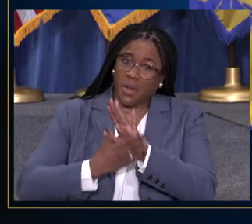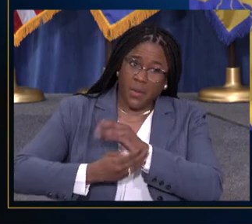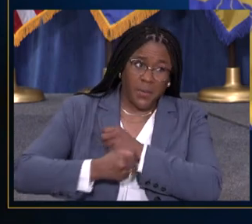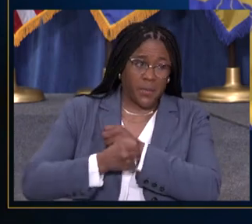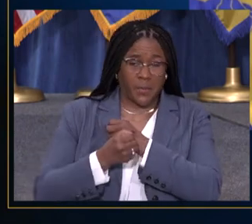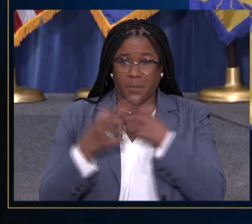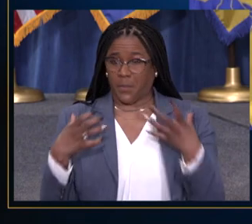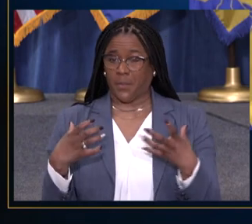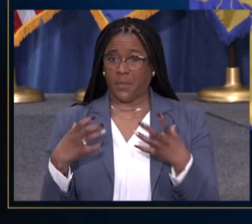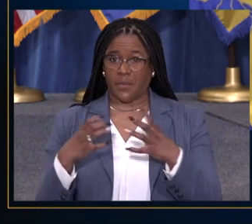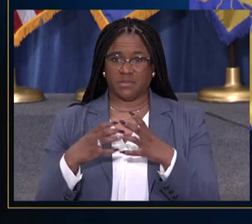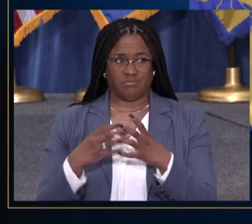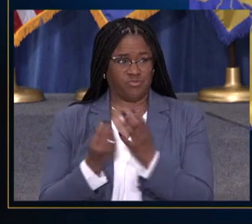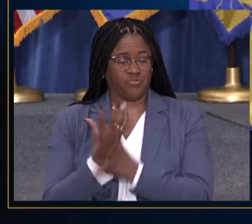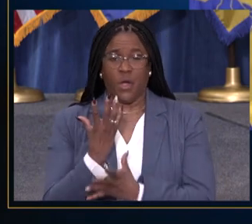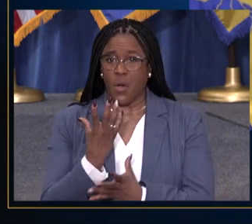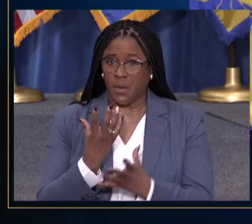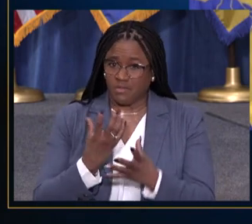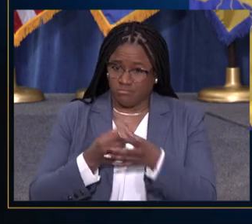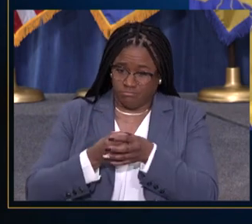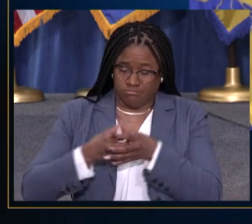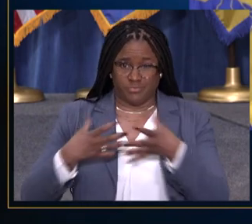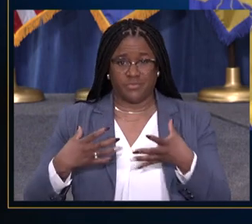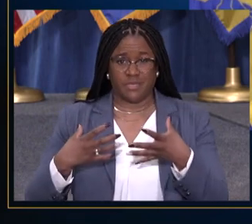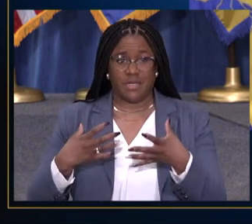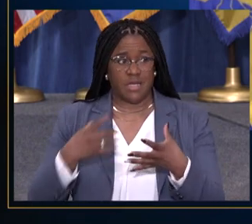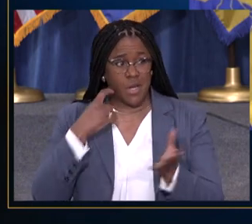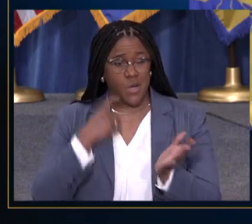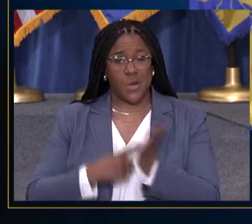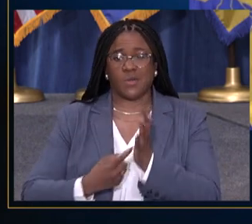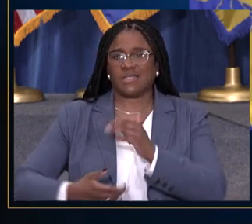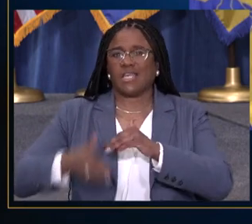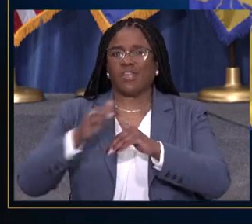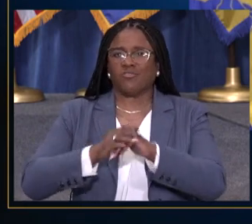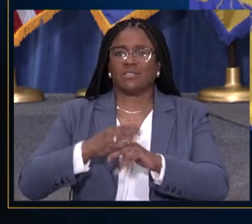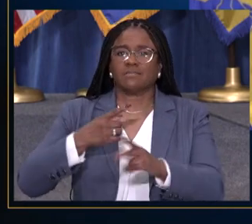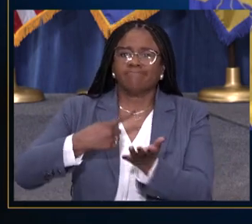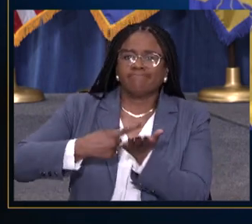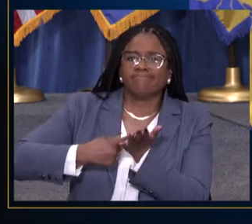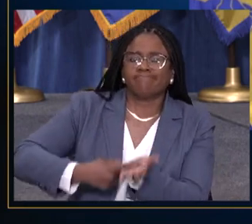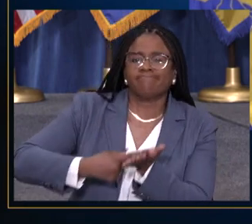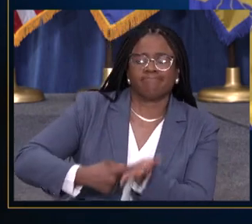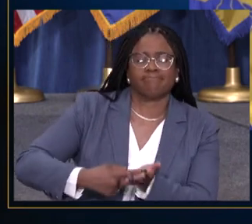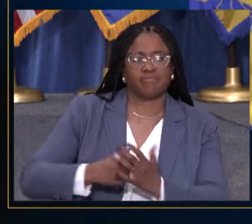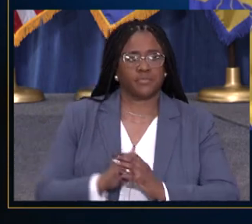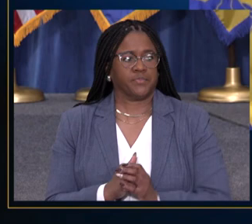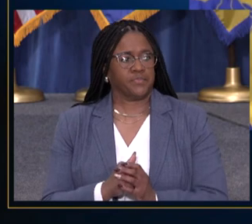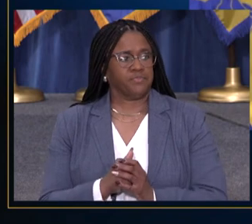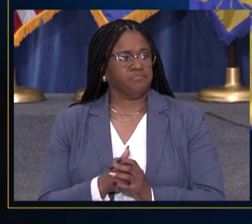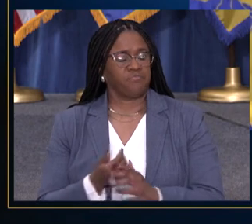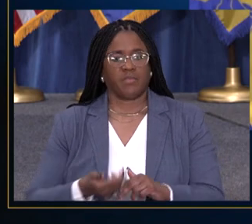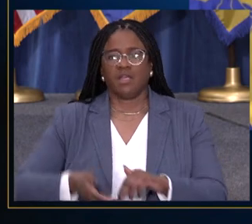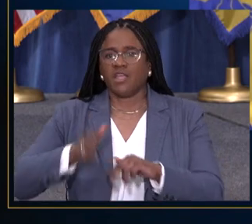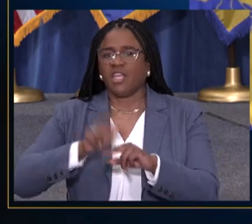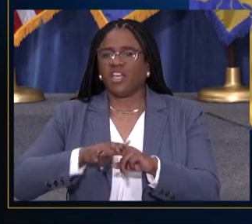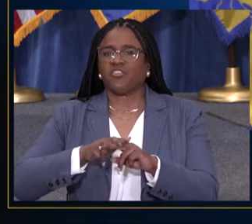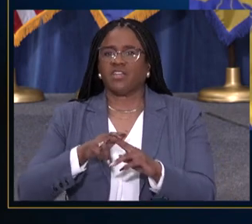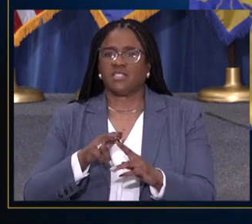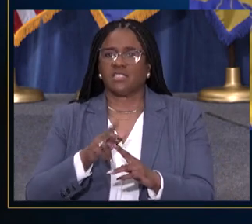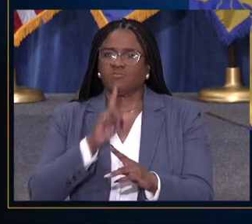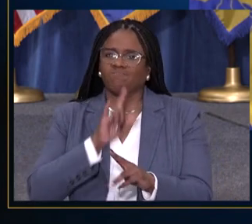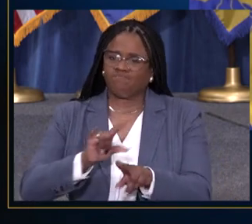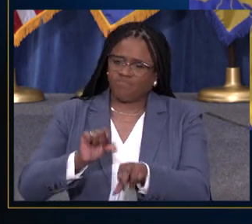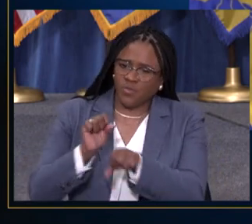I've honestly witnessed this noticeable increase in discourse, a noticeable concerted